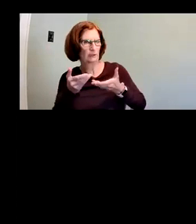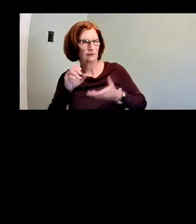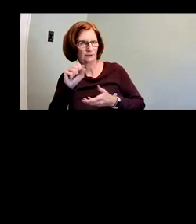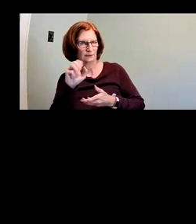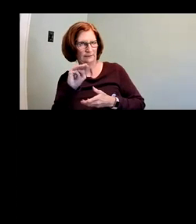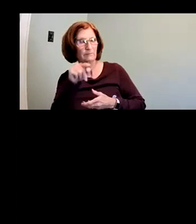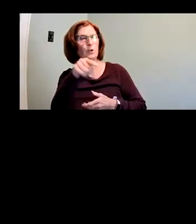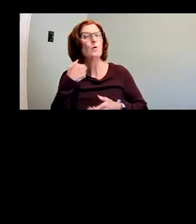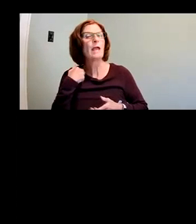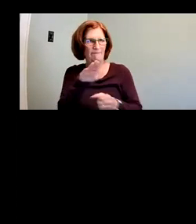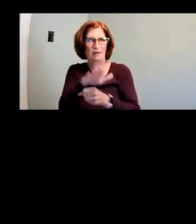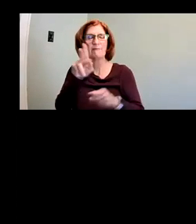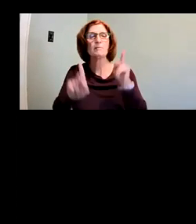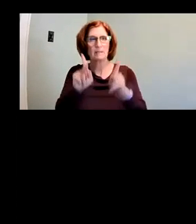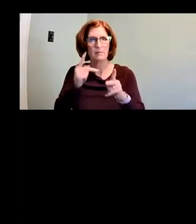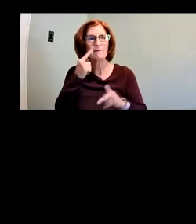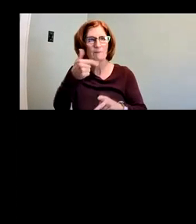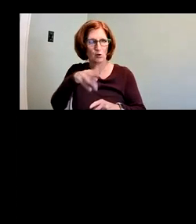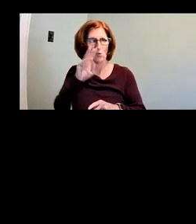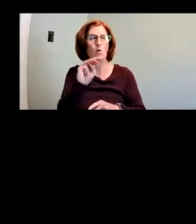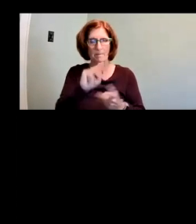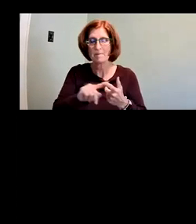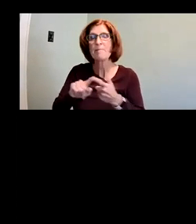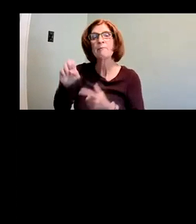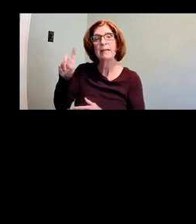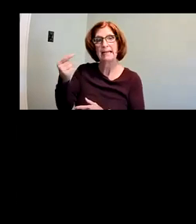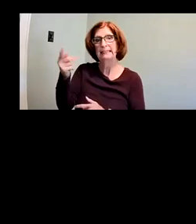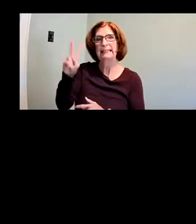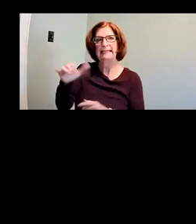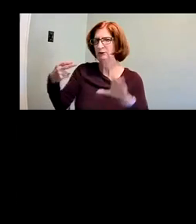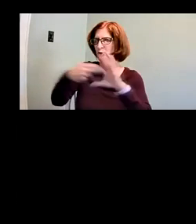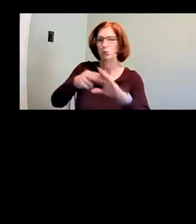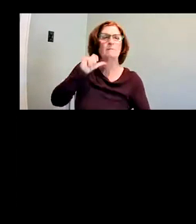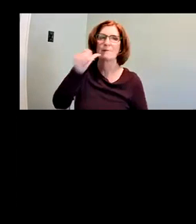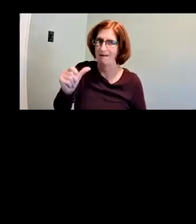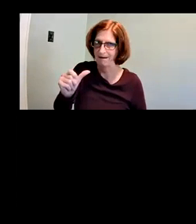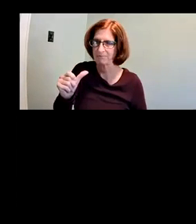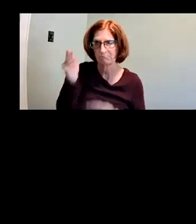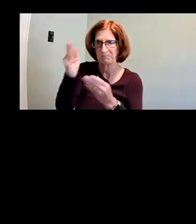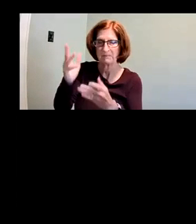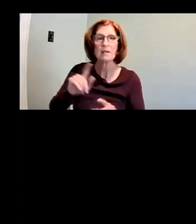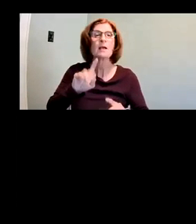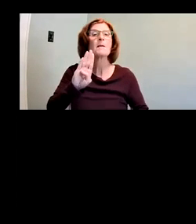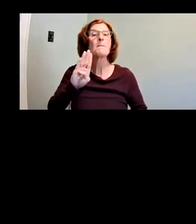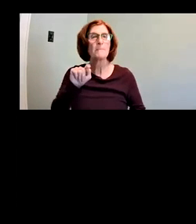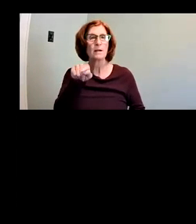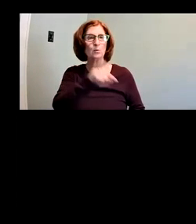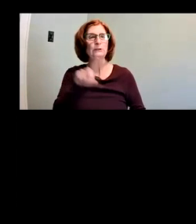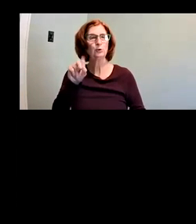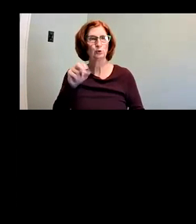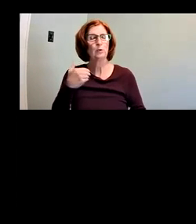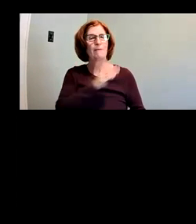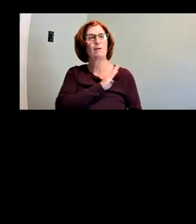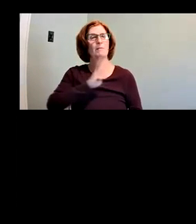have a quorum present. I can tell you that Representative Ed Gainey will not be joining today, but we do have Board